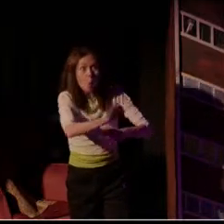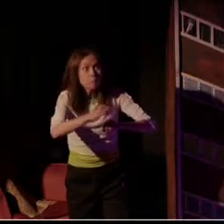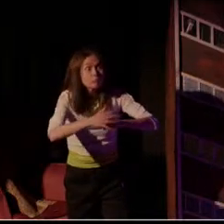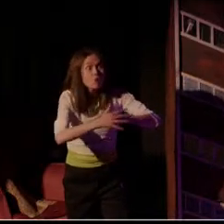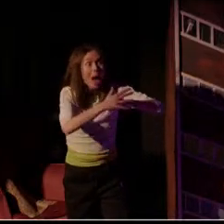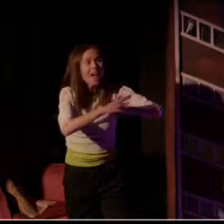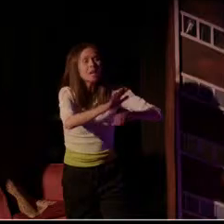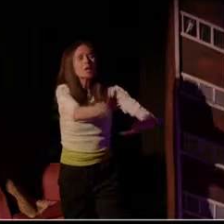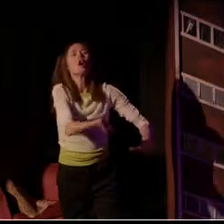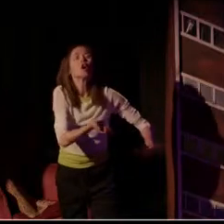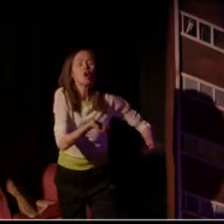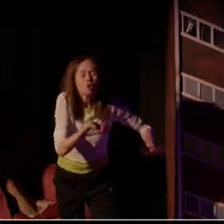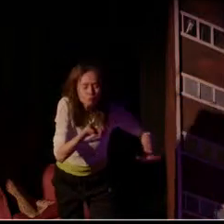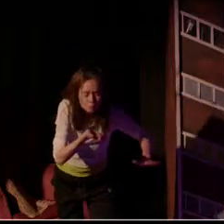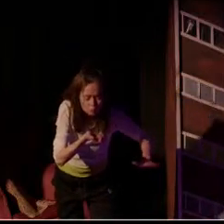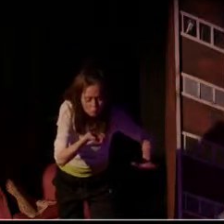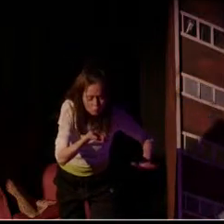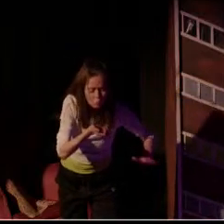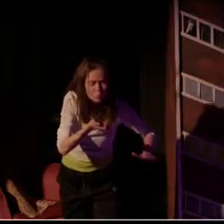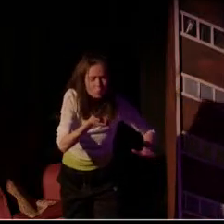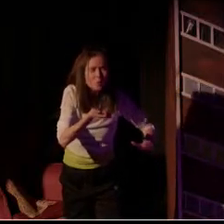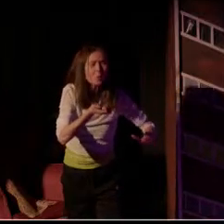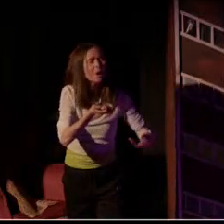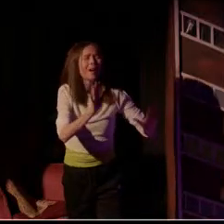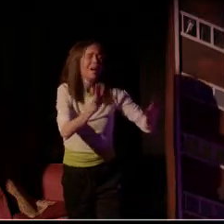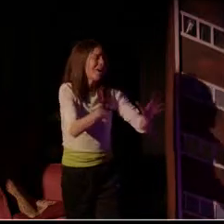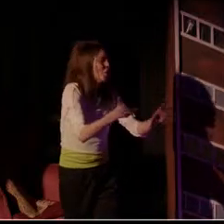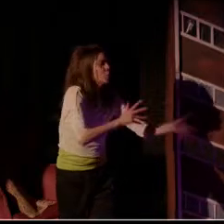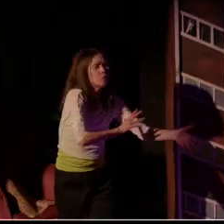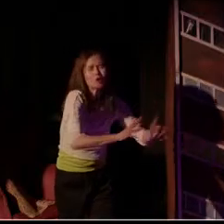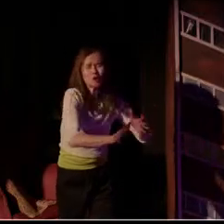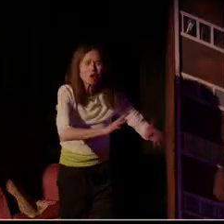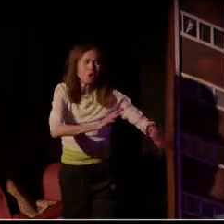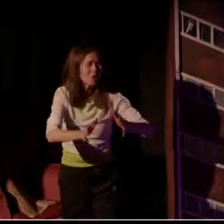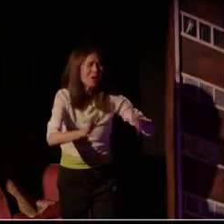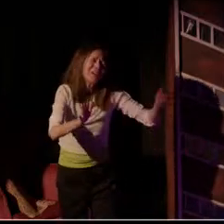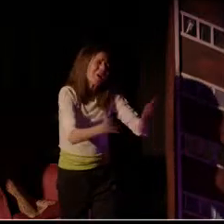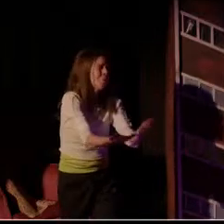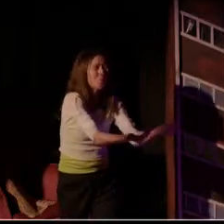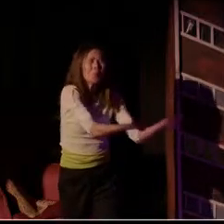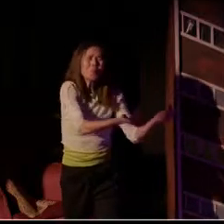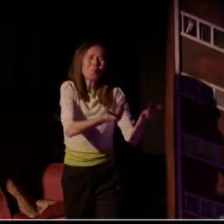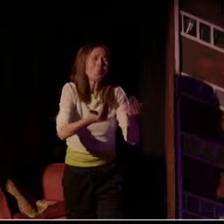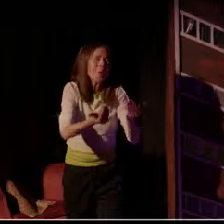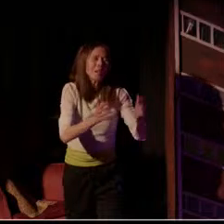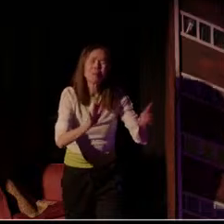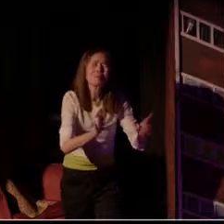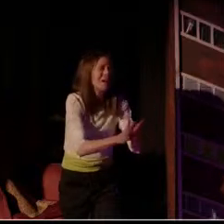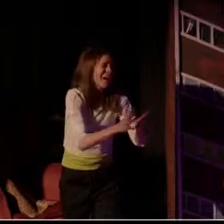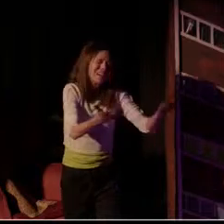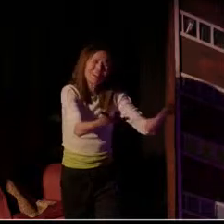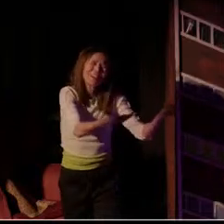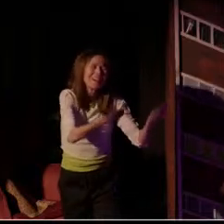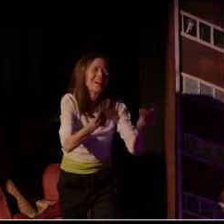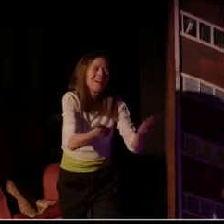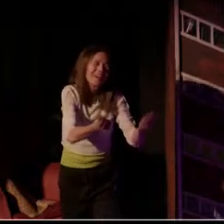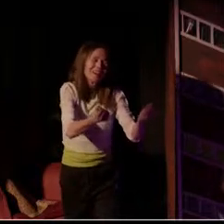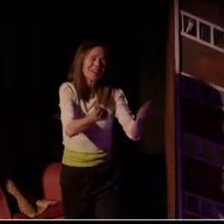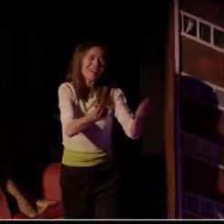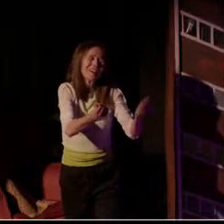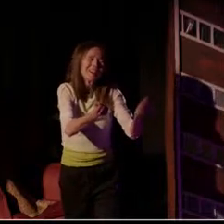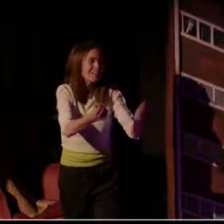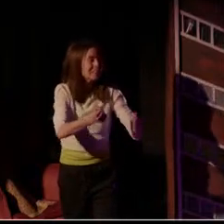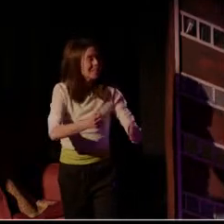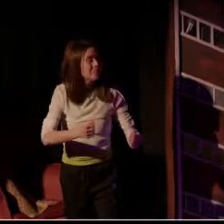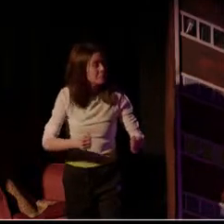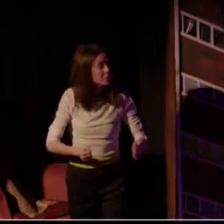bride and over dividing his words between sadness and joy. The one he chastens, the other he bids to grow faster